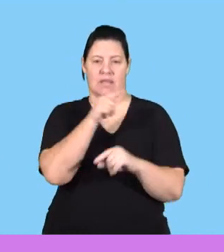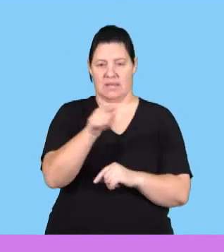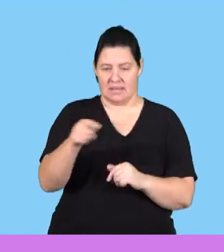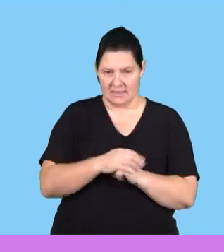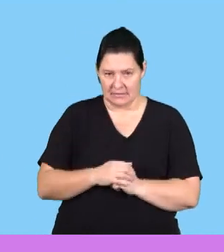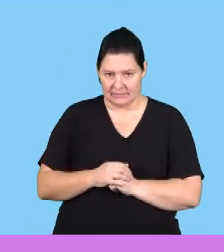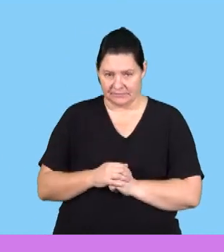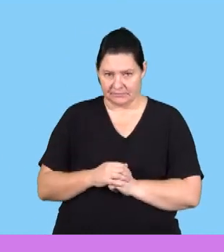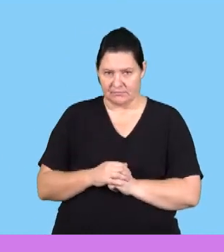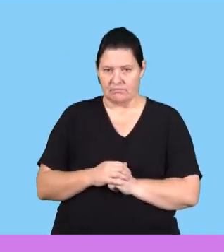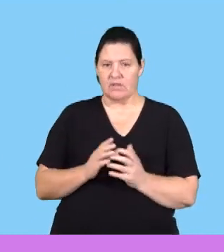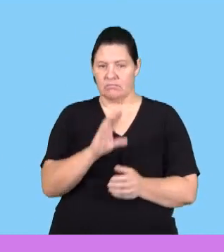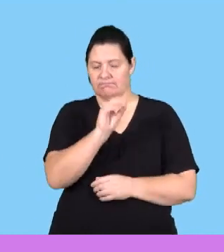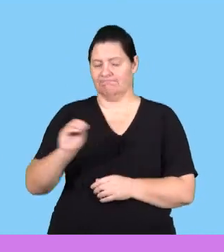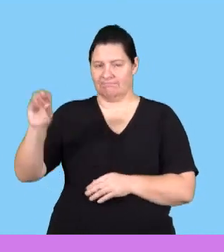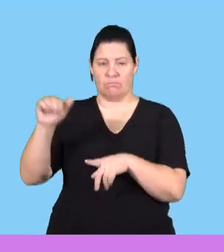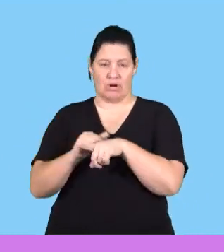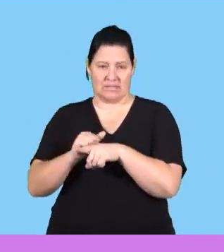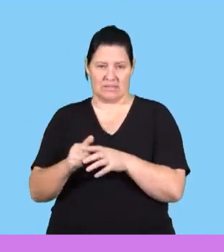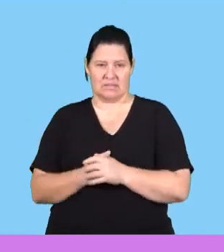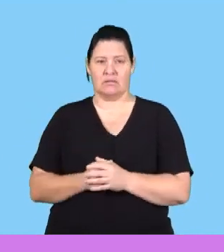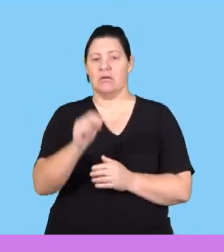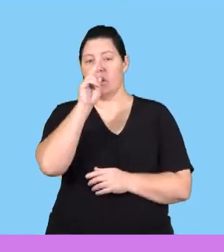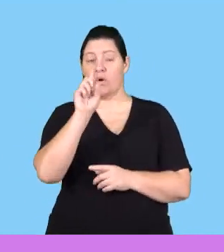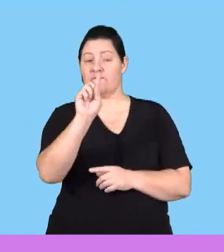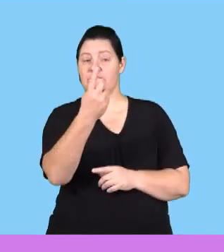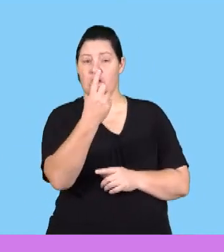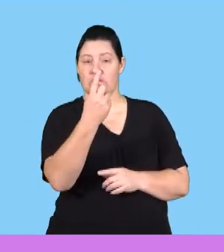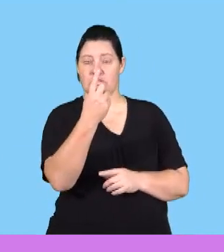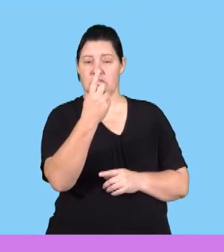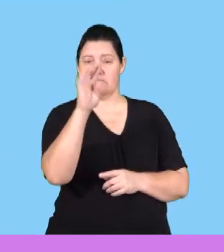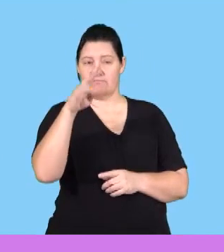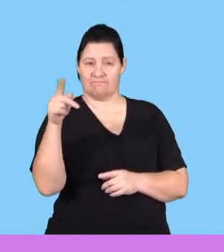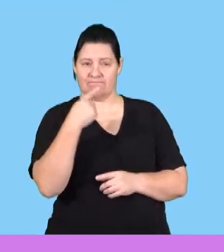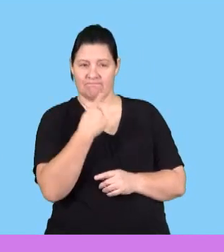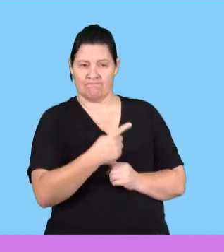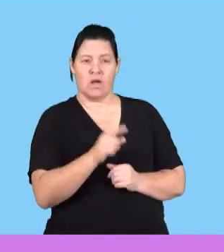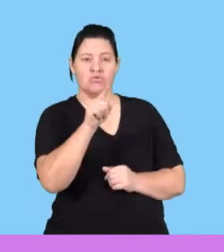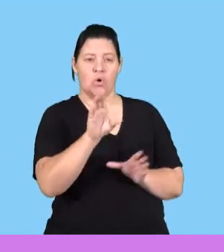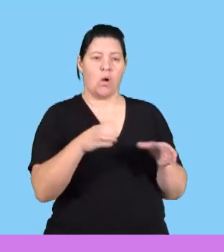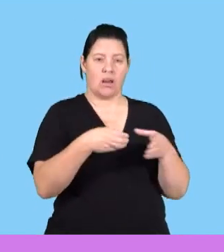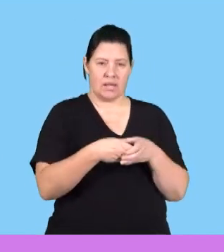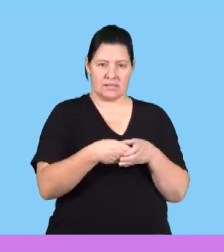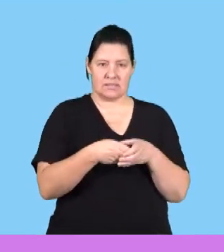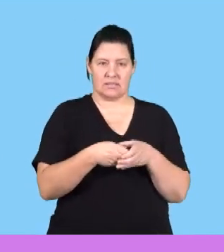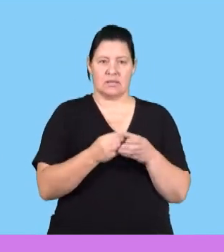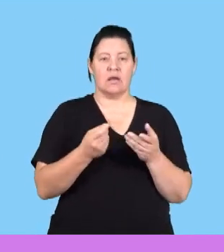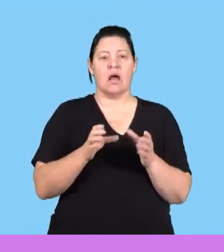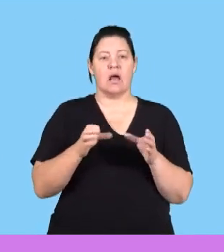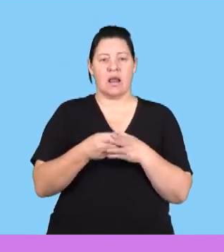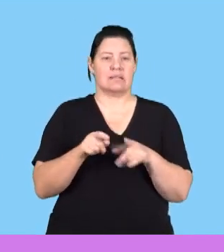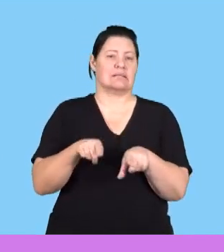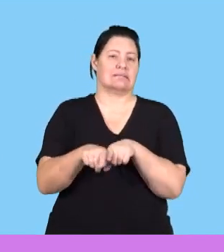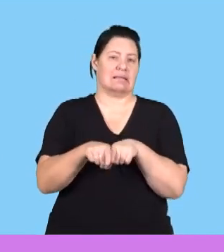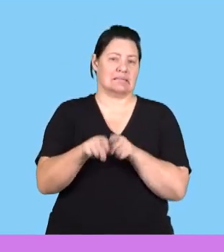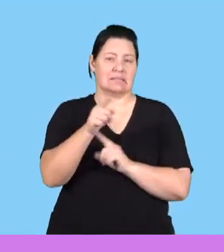of a numerical set. Now let's quickly put all of this into practice. Looking at our first sum here, it says, your class wrote